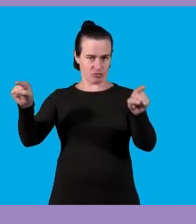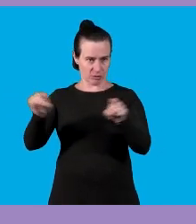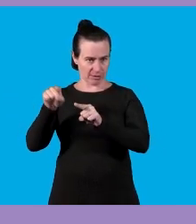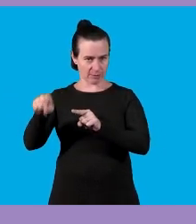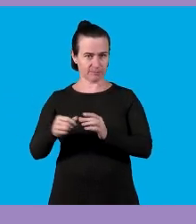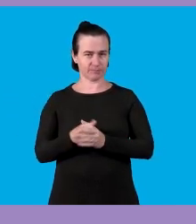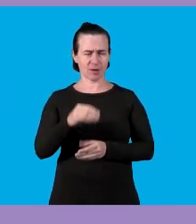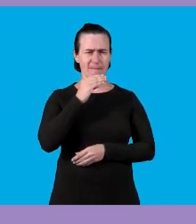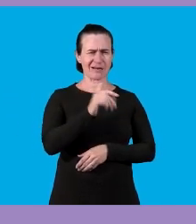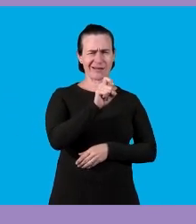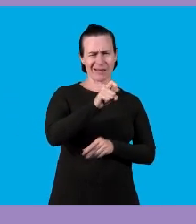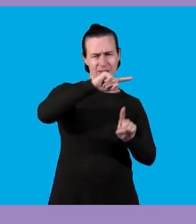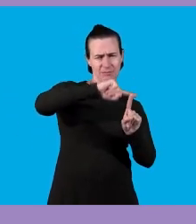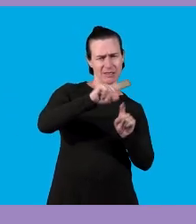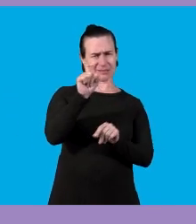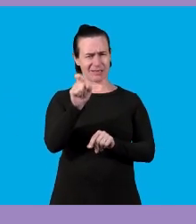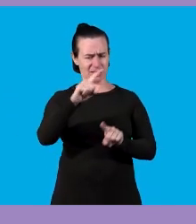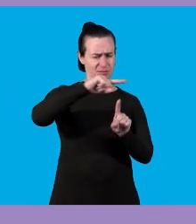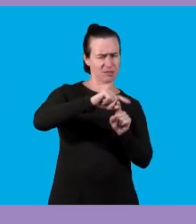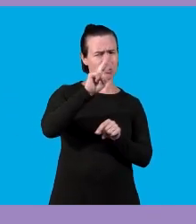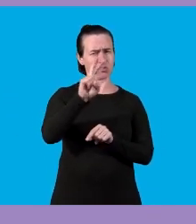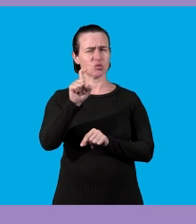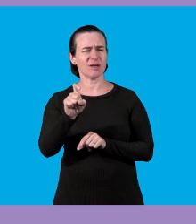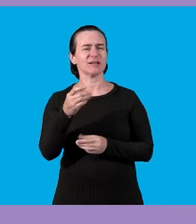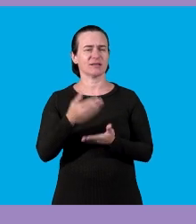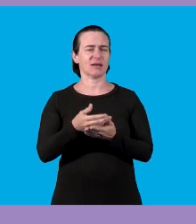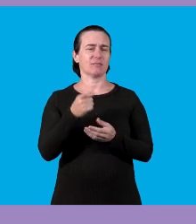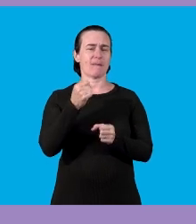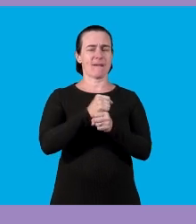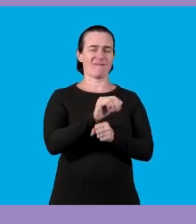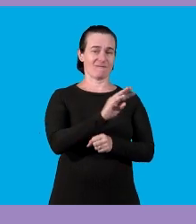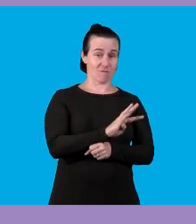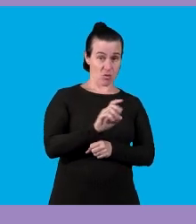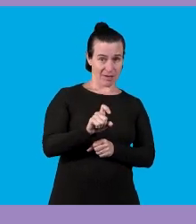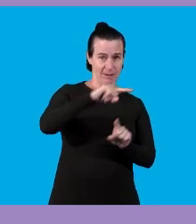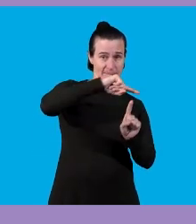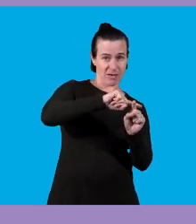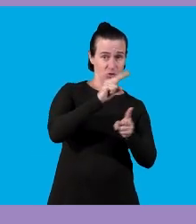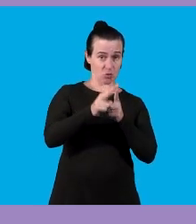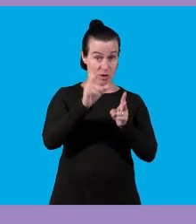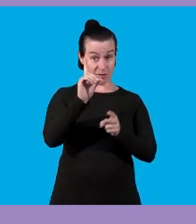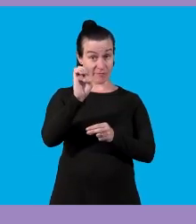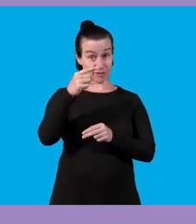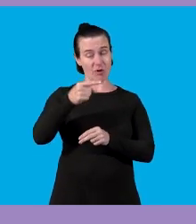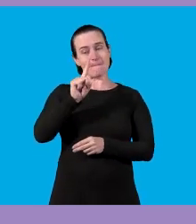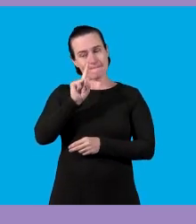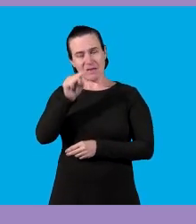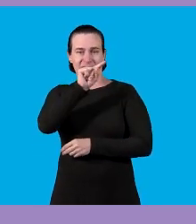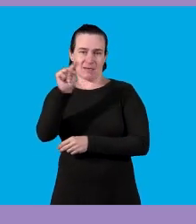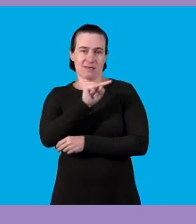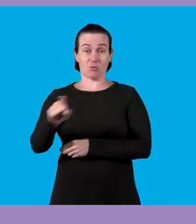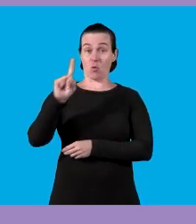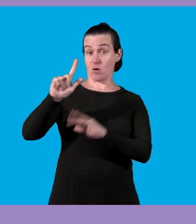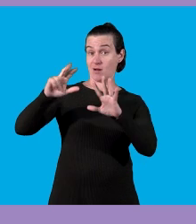Then x plus 2x is 4x plus 12 degrees, which equals to